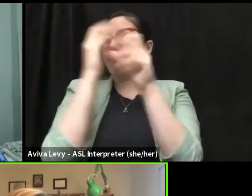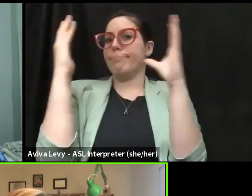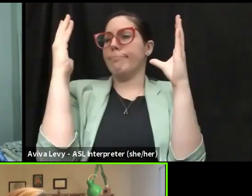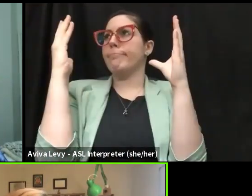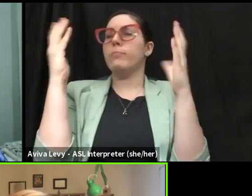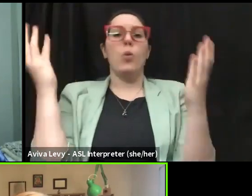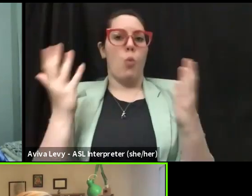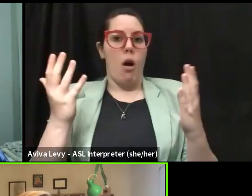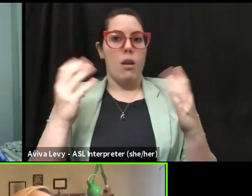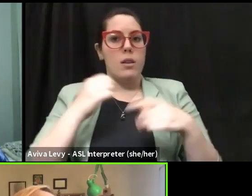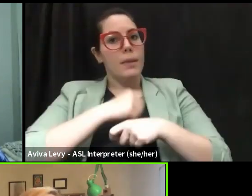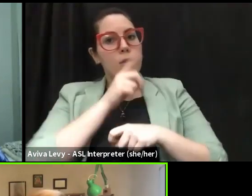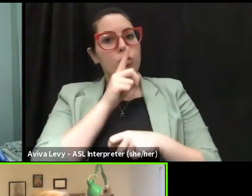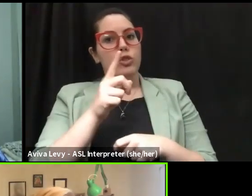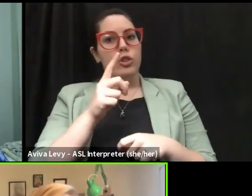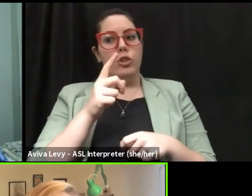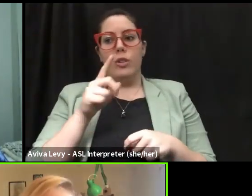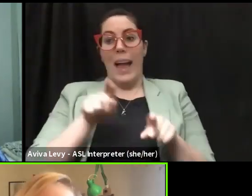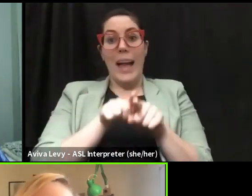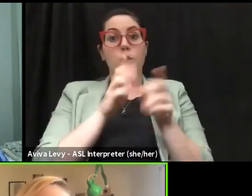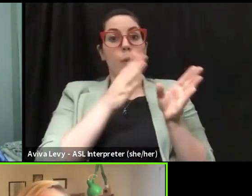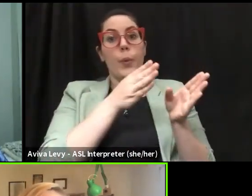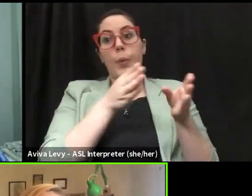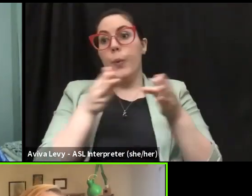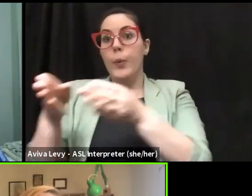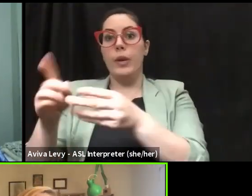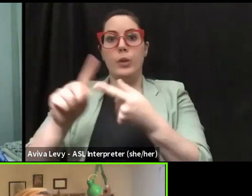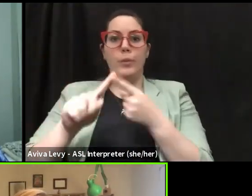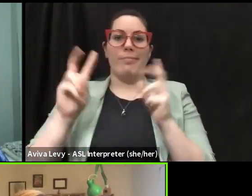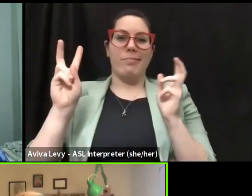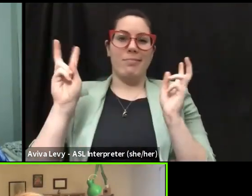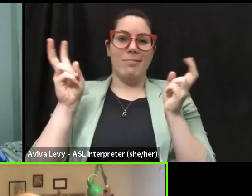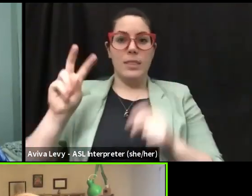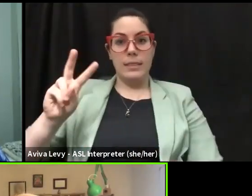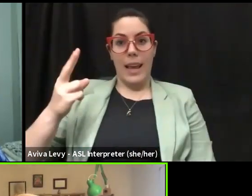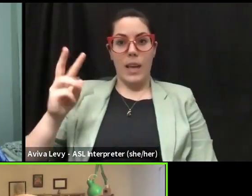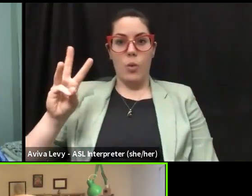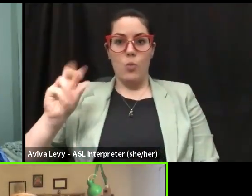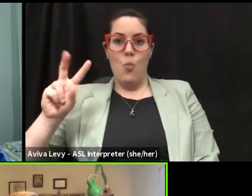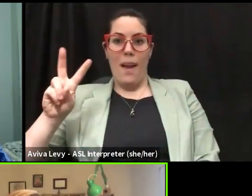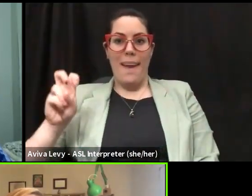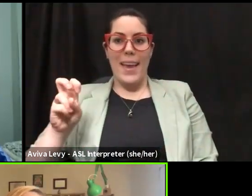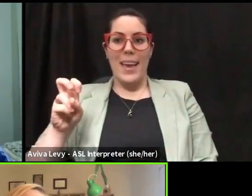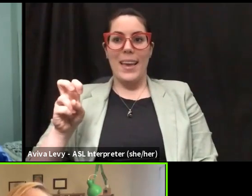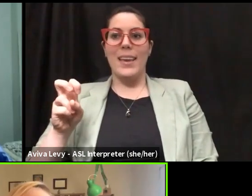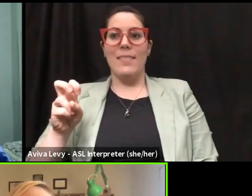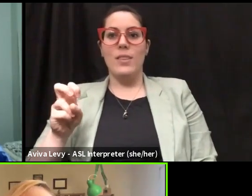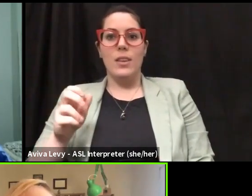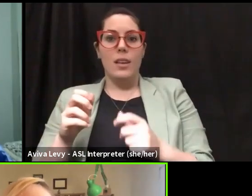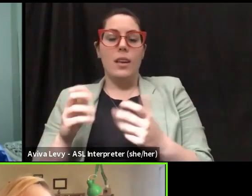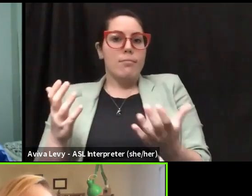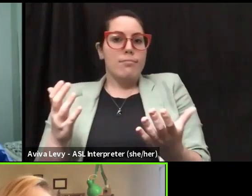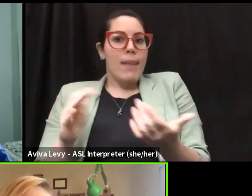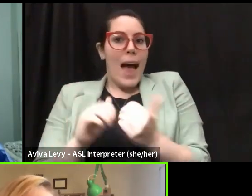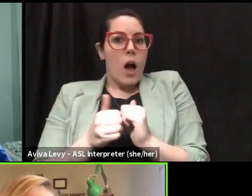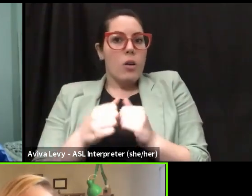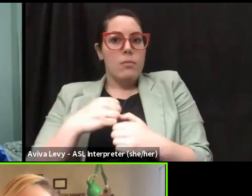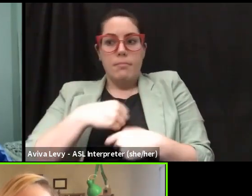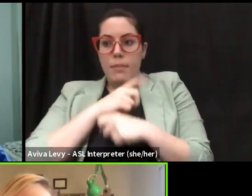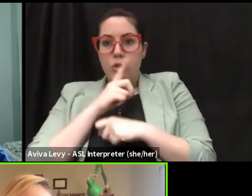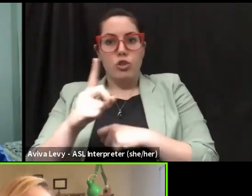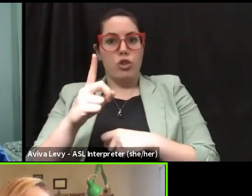make sure we shift as we move in the second wave of this field off of the beautiful foundation? How do we make sure that diversity